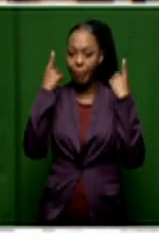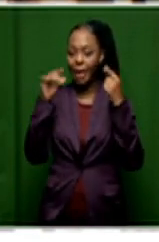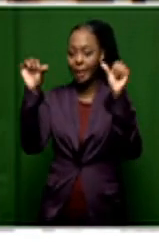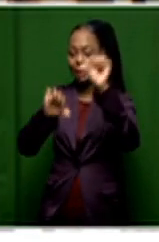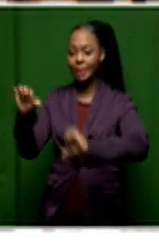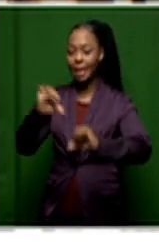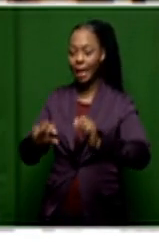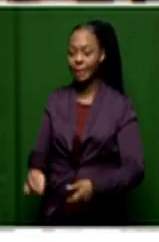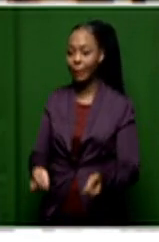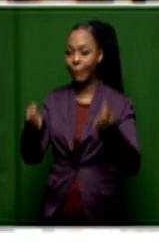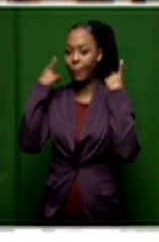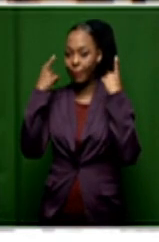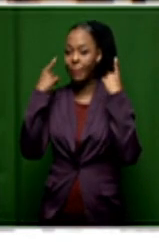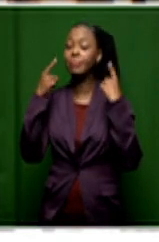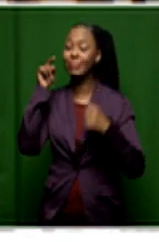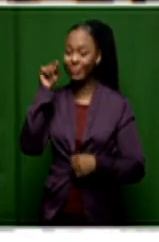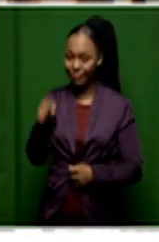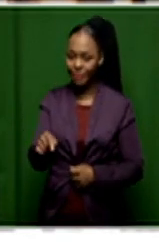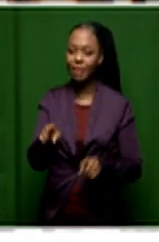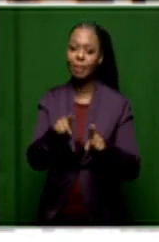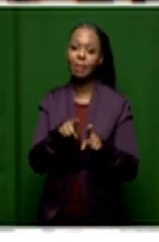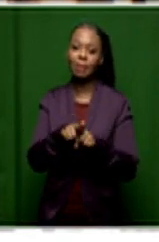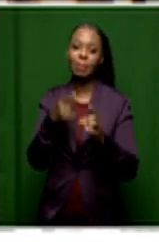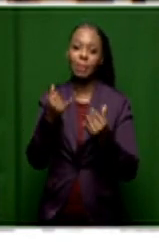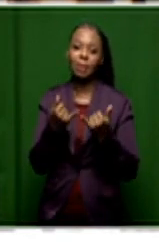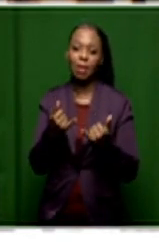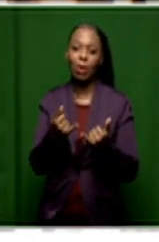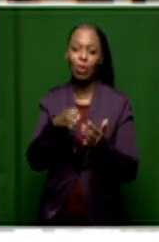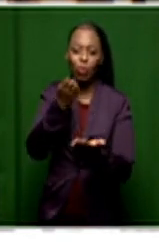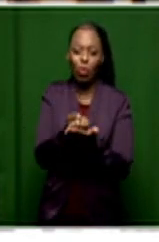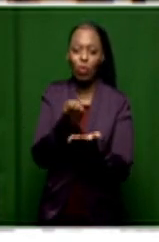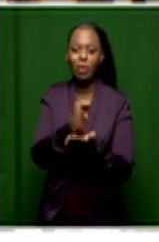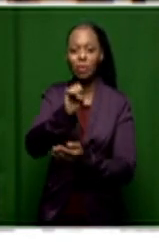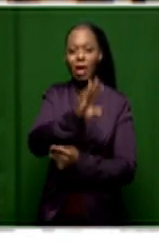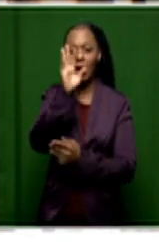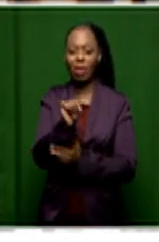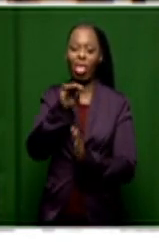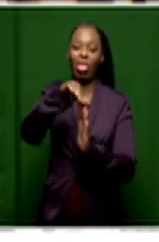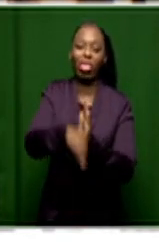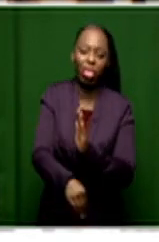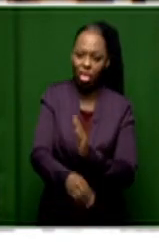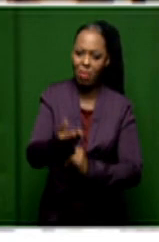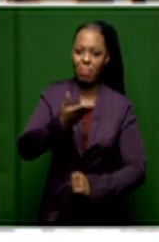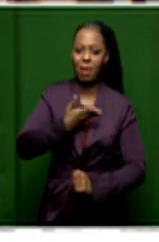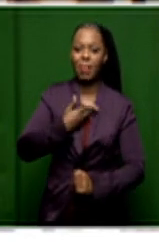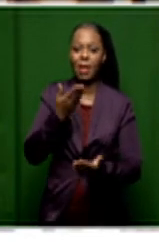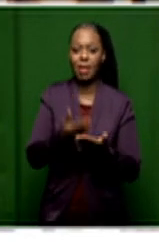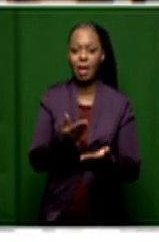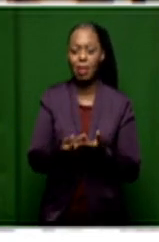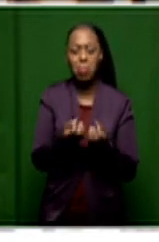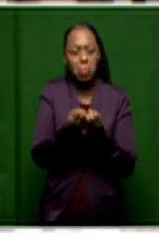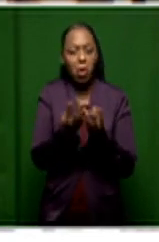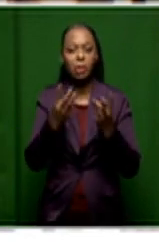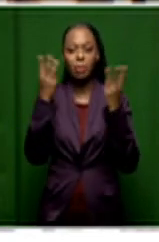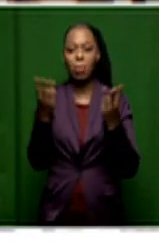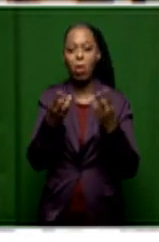science. I mean, that goes to the very heart of the decline of the South African economy. The majority of people are just not